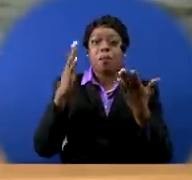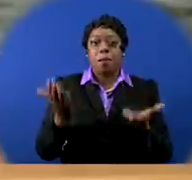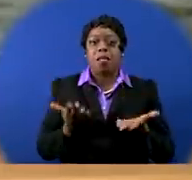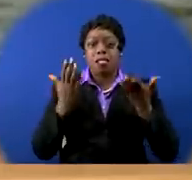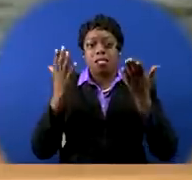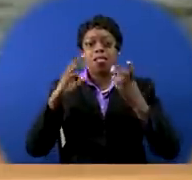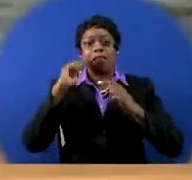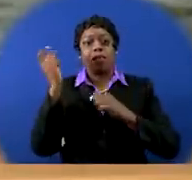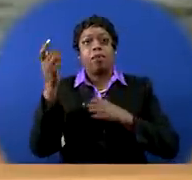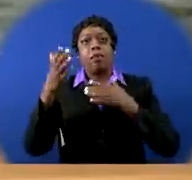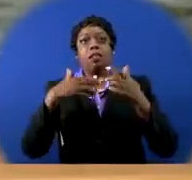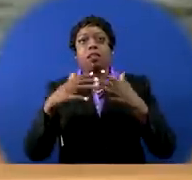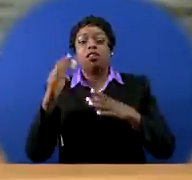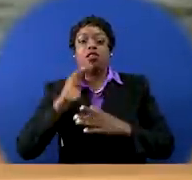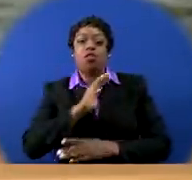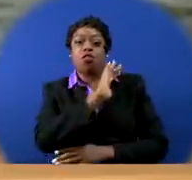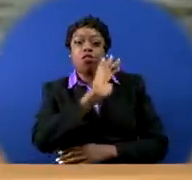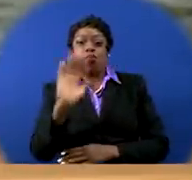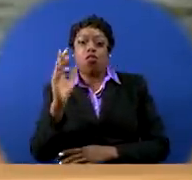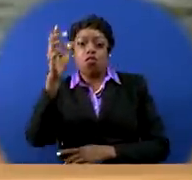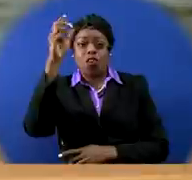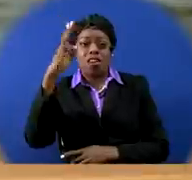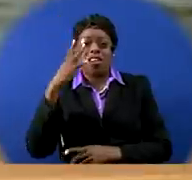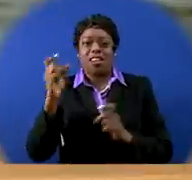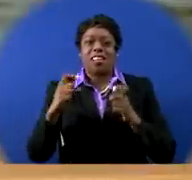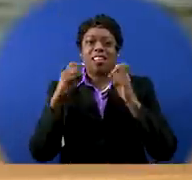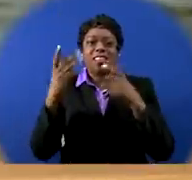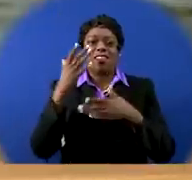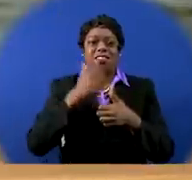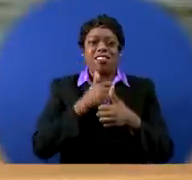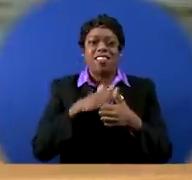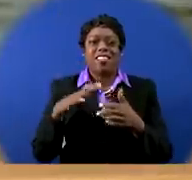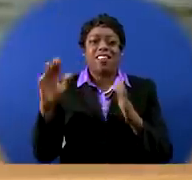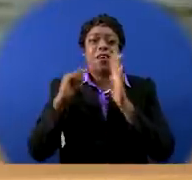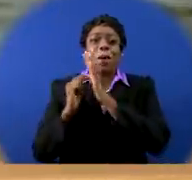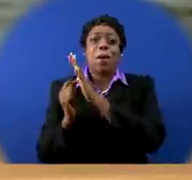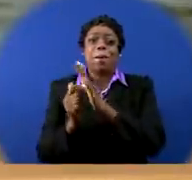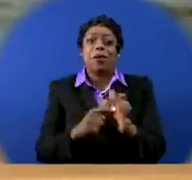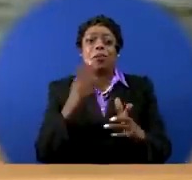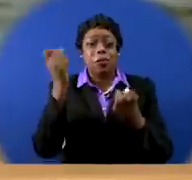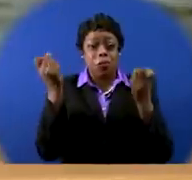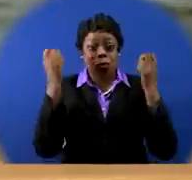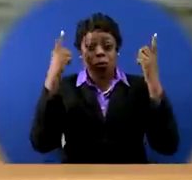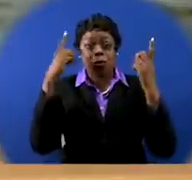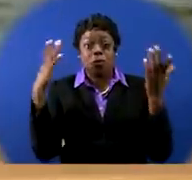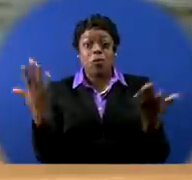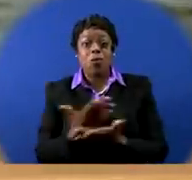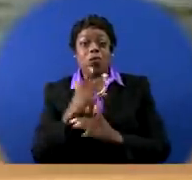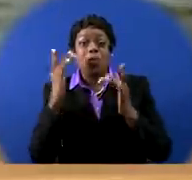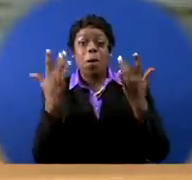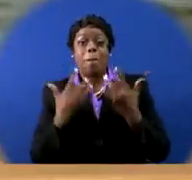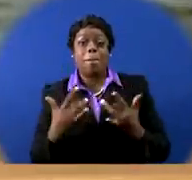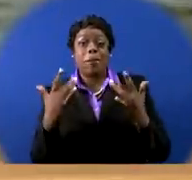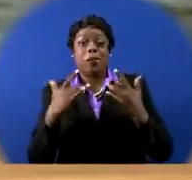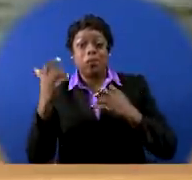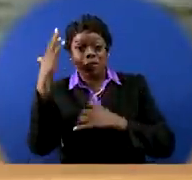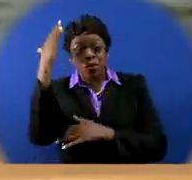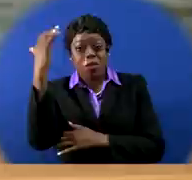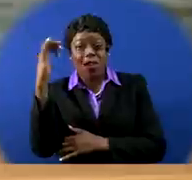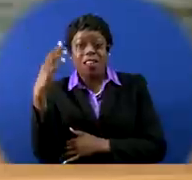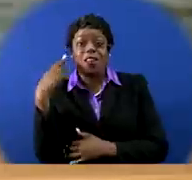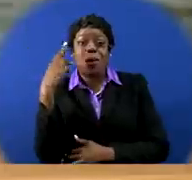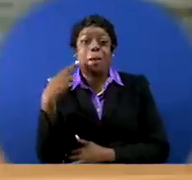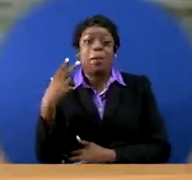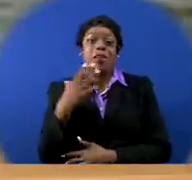ye everlasting doors. Your God gave you another chance on purpose. He woke you up to brand new mercies on purpose.